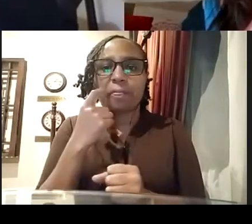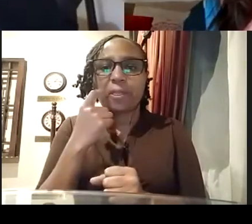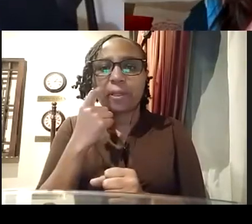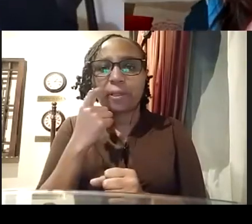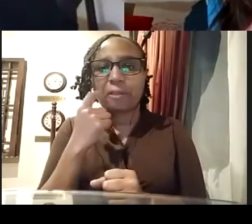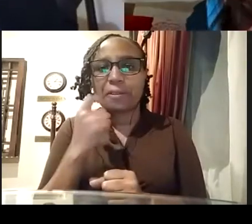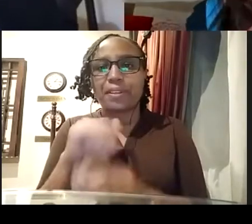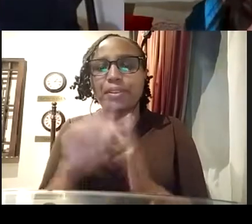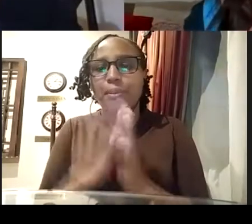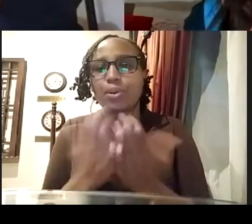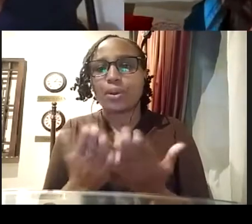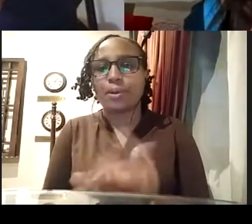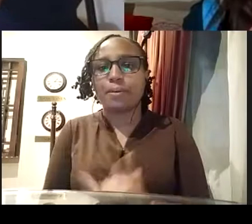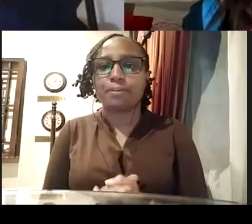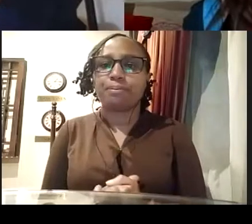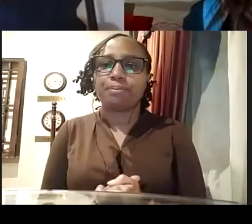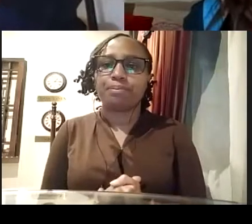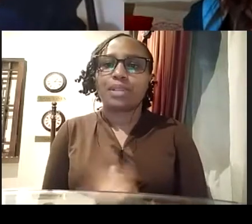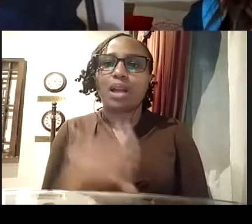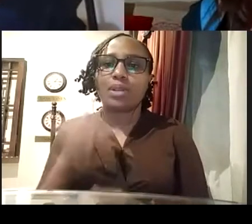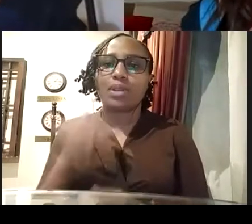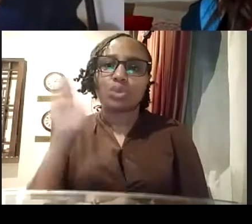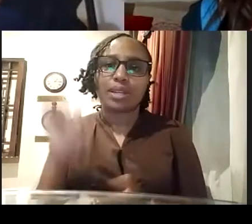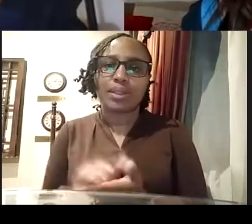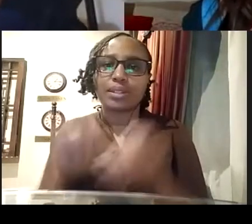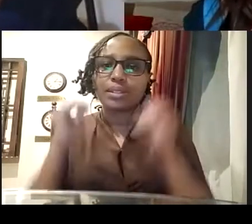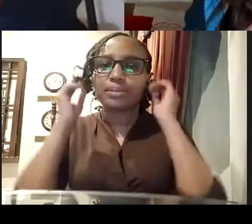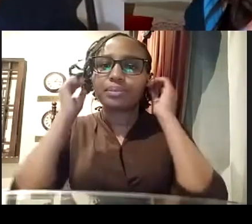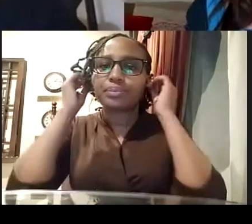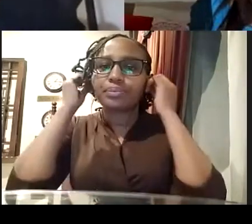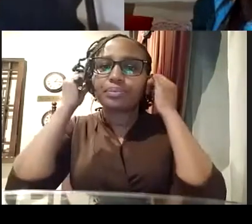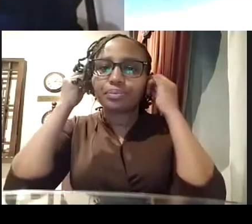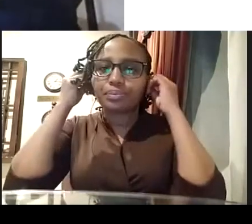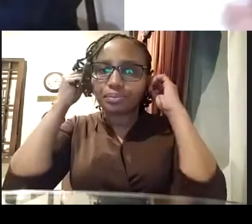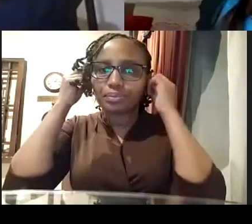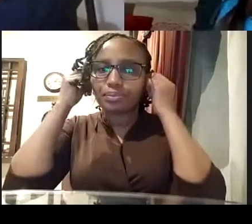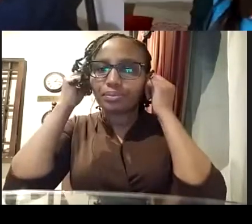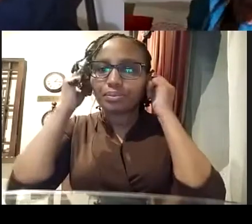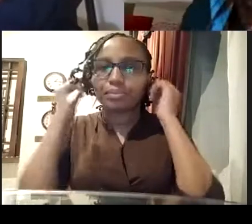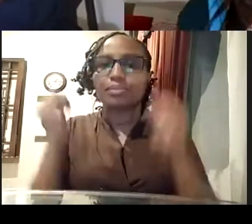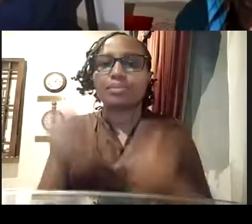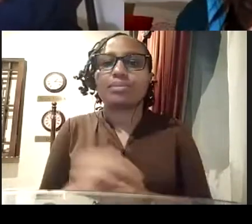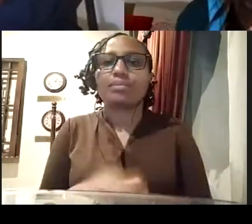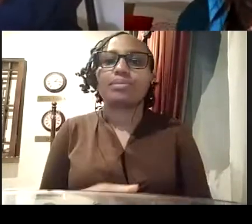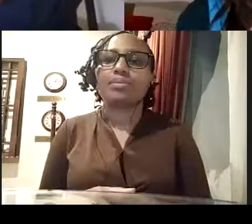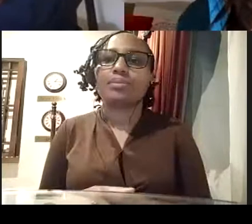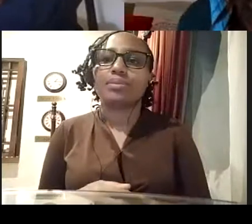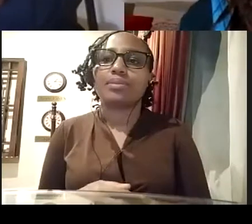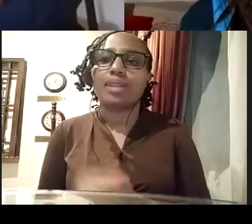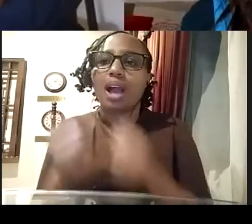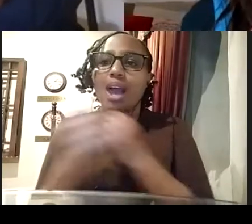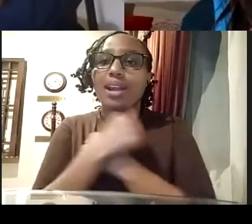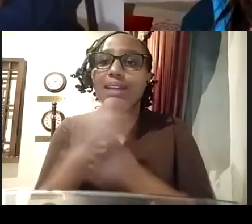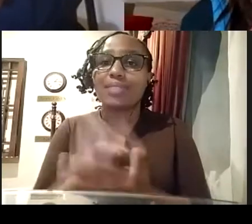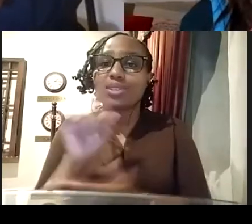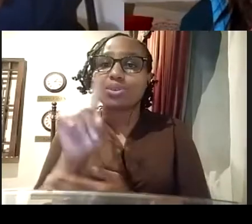book? Yeah. I'd love to hear a wee bit more about that if we've got time, and we've got a few more questions too. Yeah, fair. I love that question, and